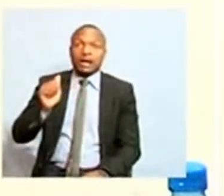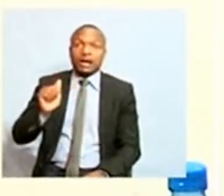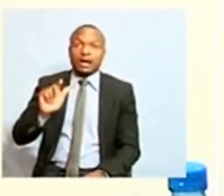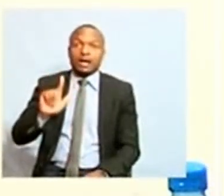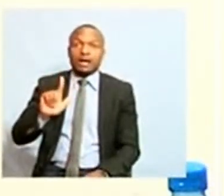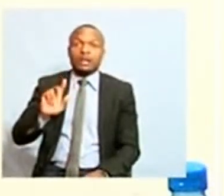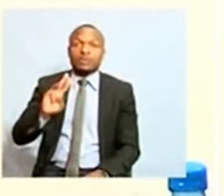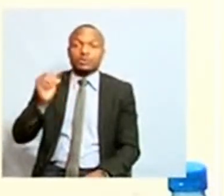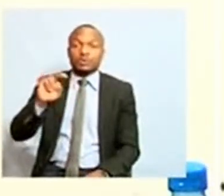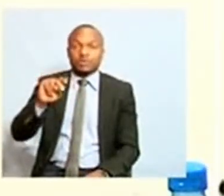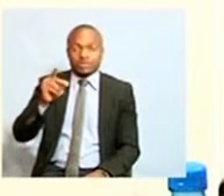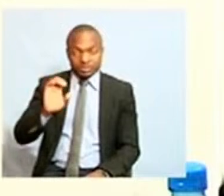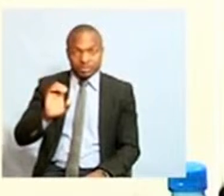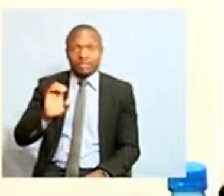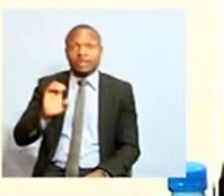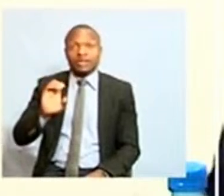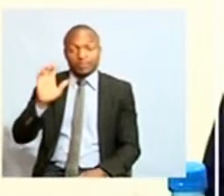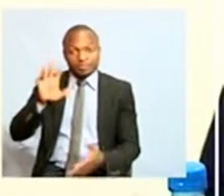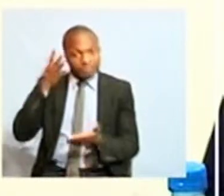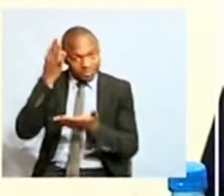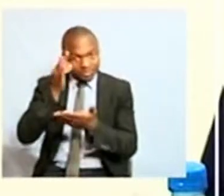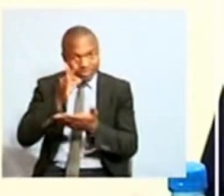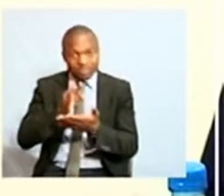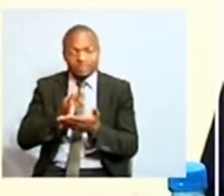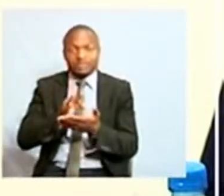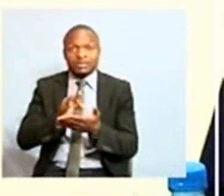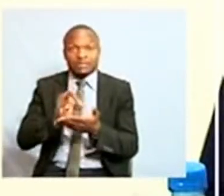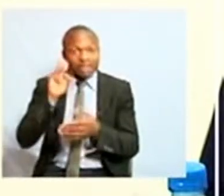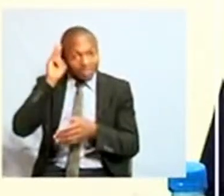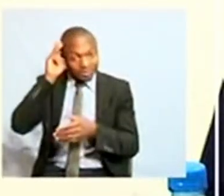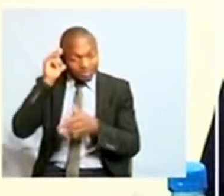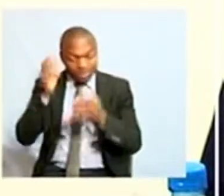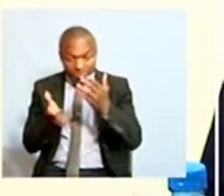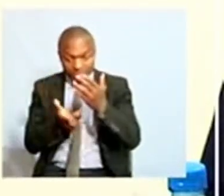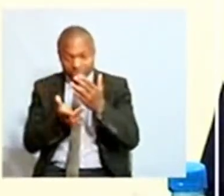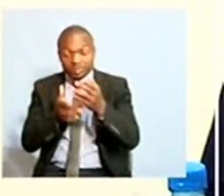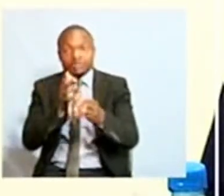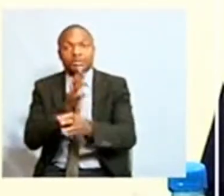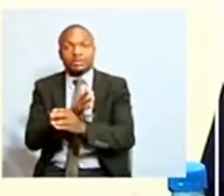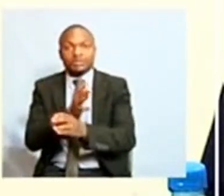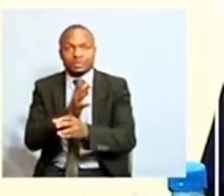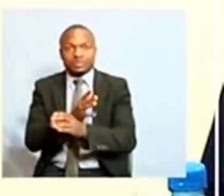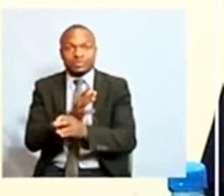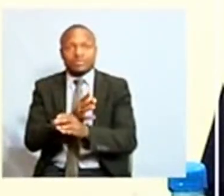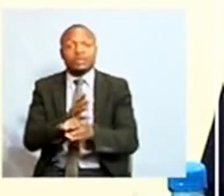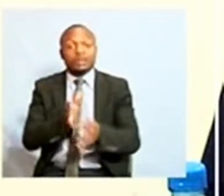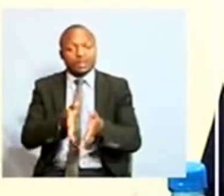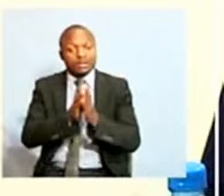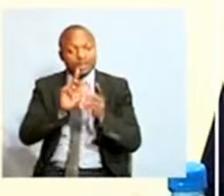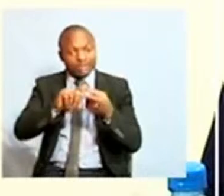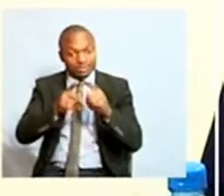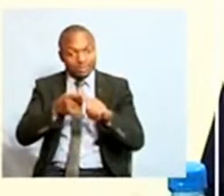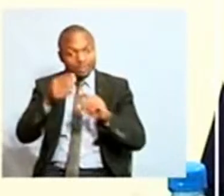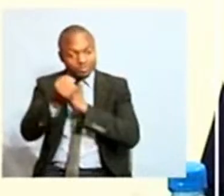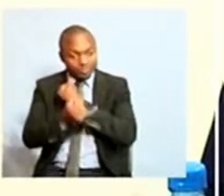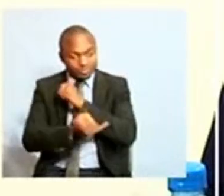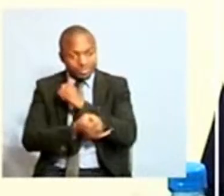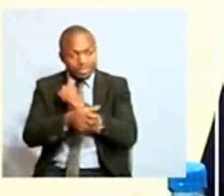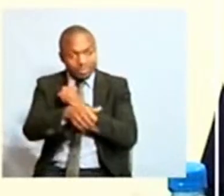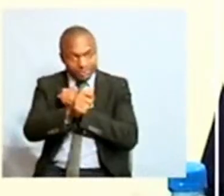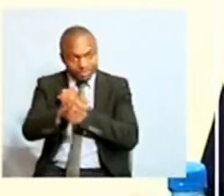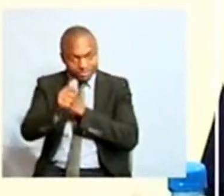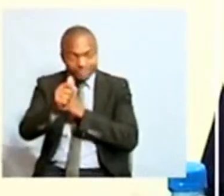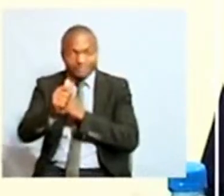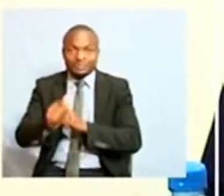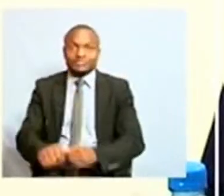Permanent Secretary and Controlling Officer for the Ministry of Technology and Science. I'm going to ask my colleagues to also introduce themselves one by